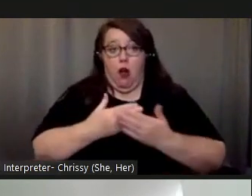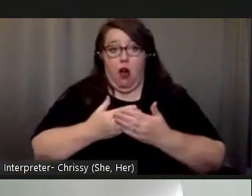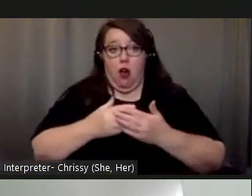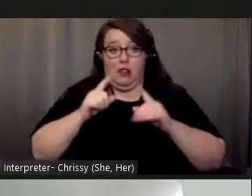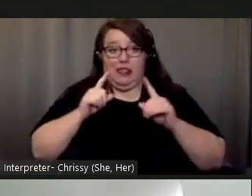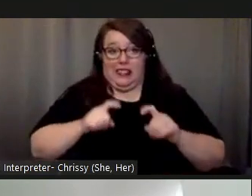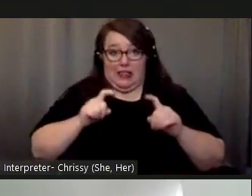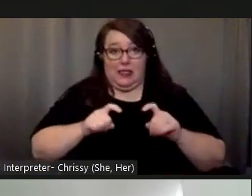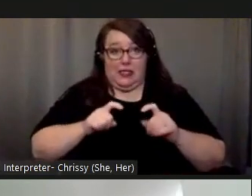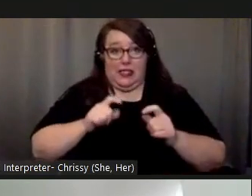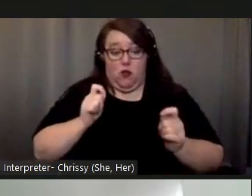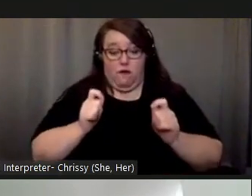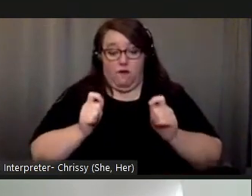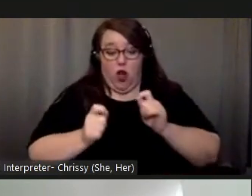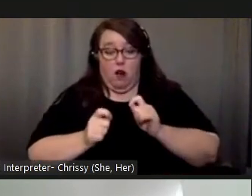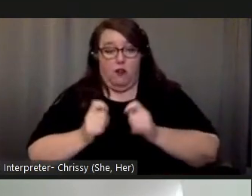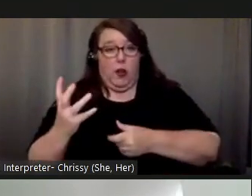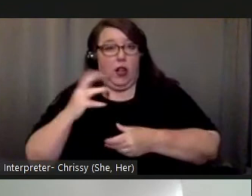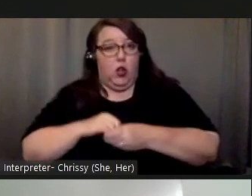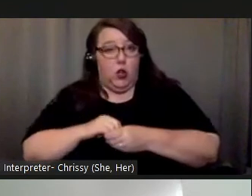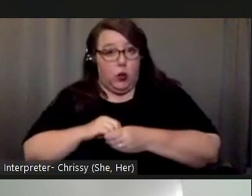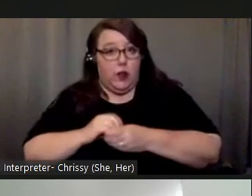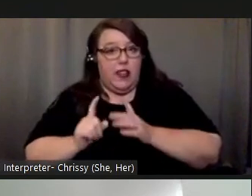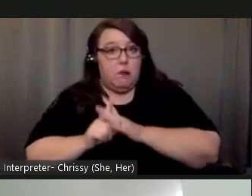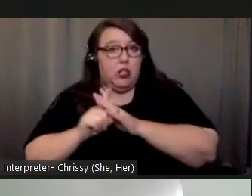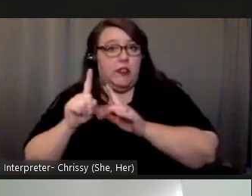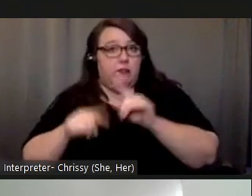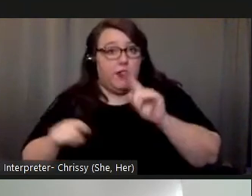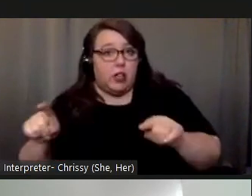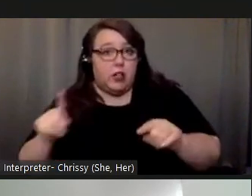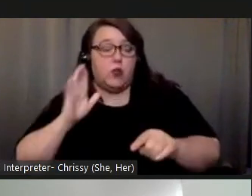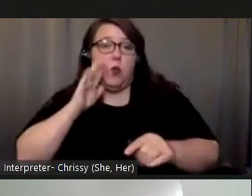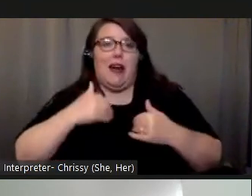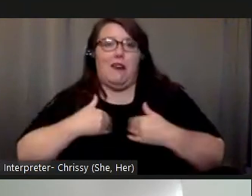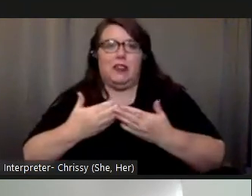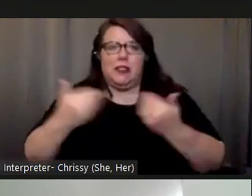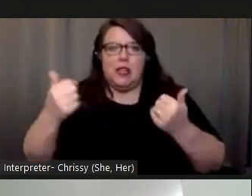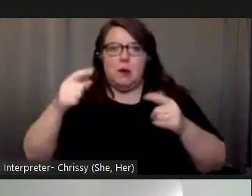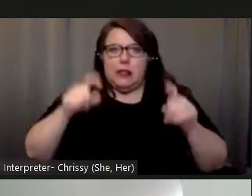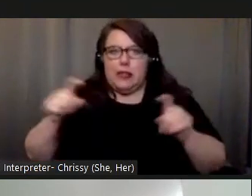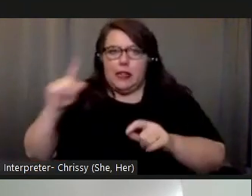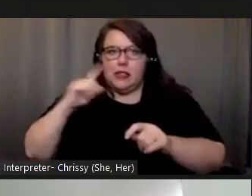to include the emerging variants, or are we going to have separate tests for all of these?